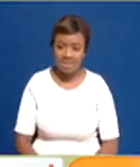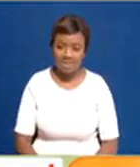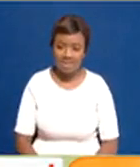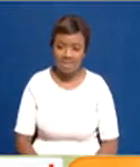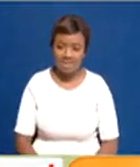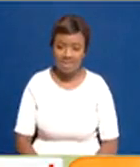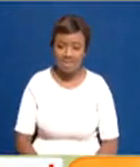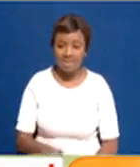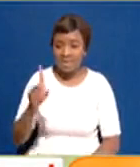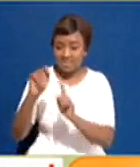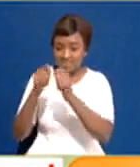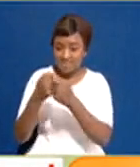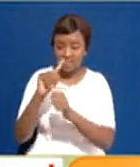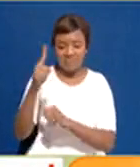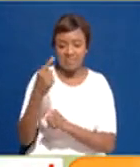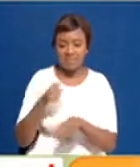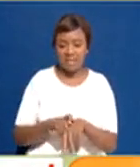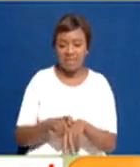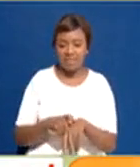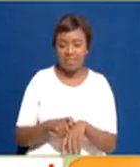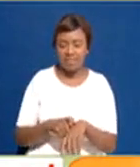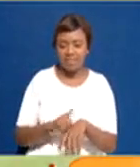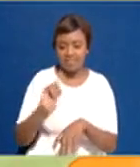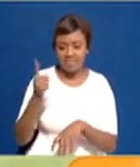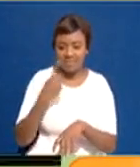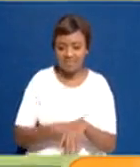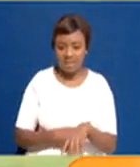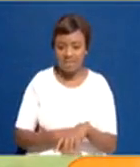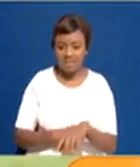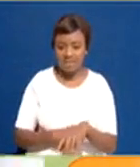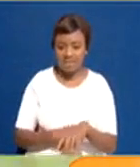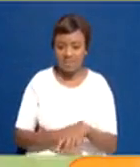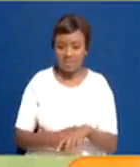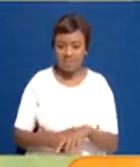Hatujaicheza nao, it's our first maybe match. And like venye tuta